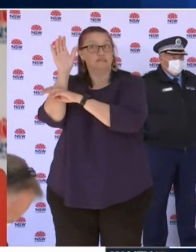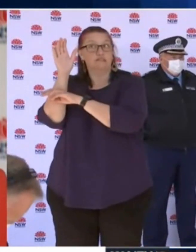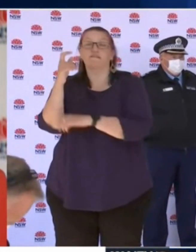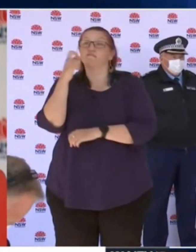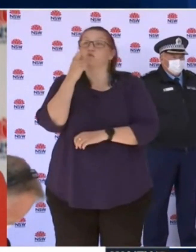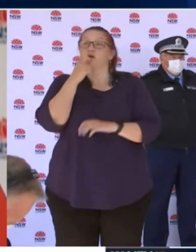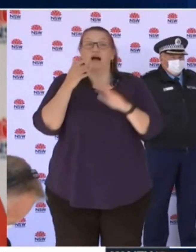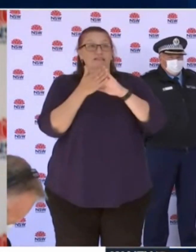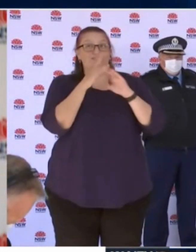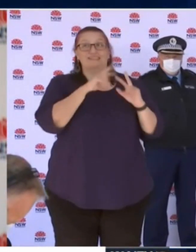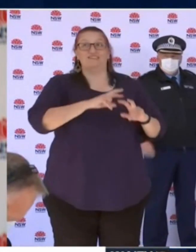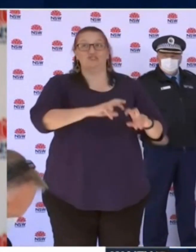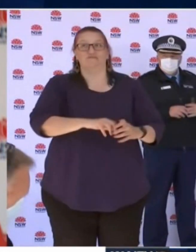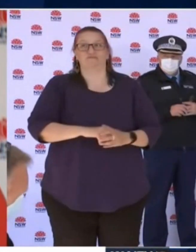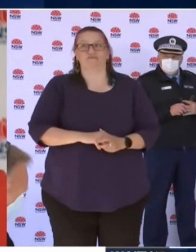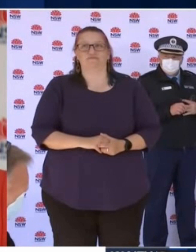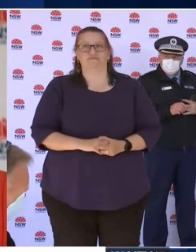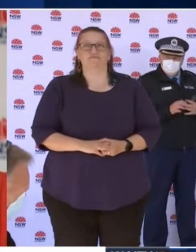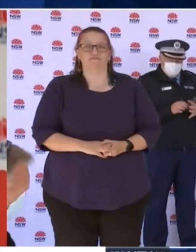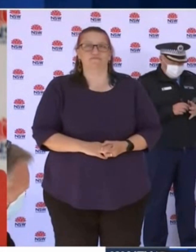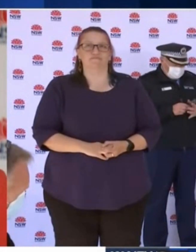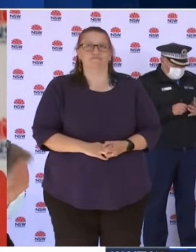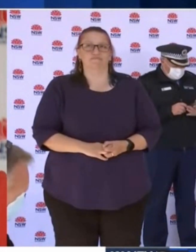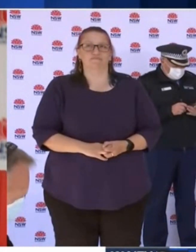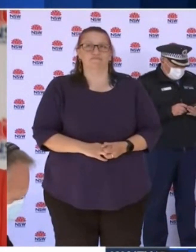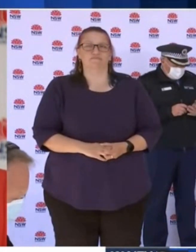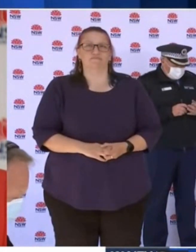There have now been